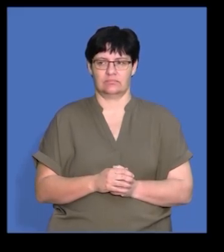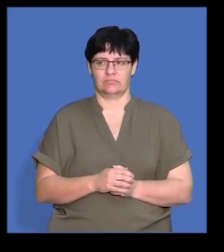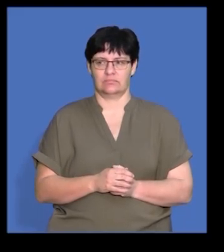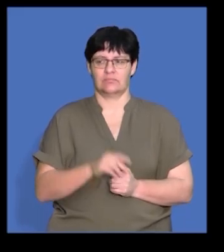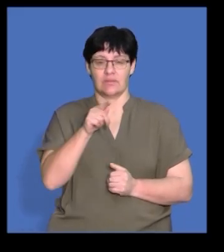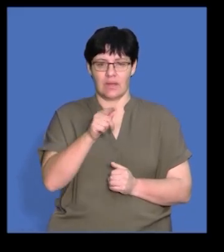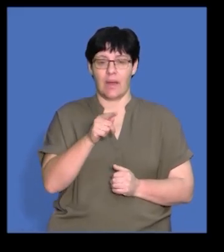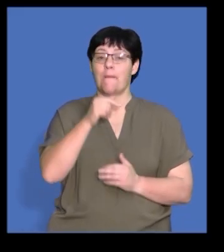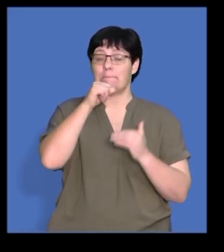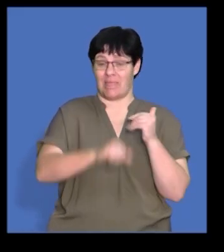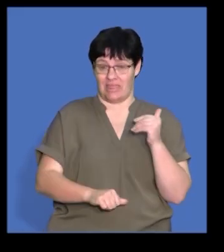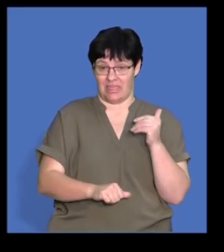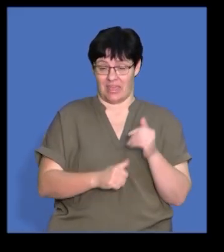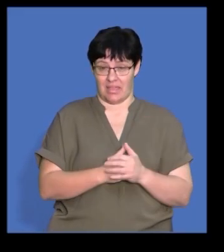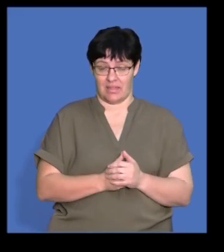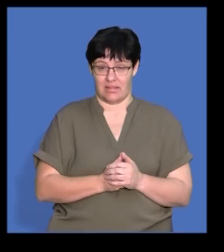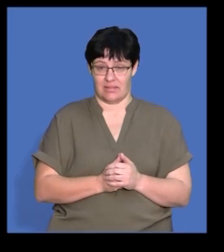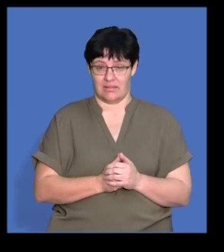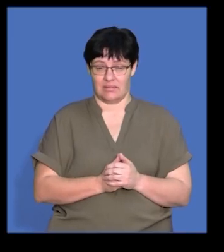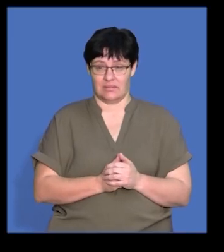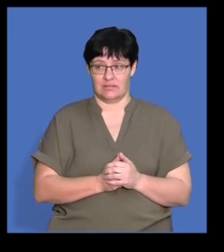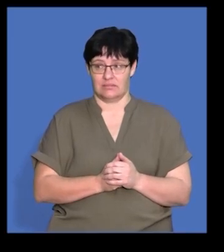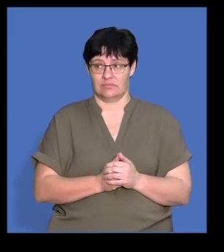That's per month.